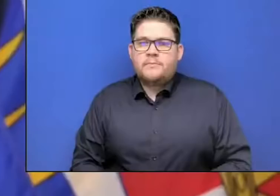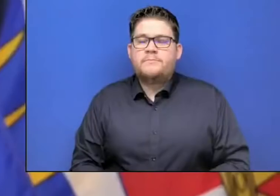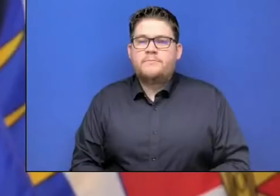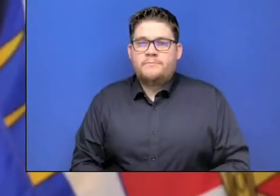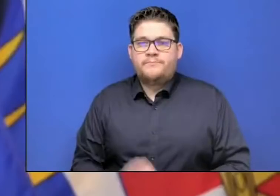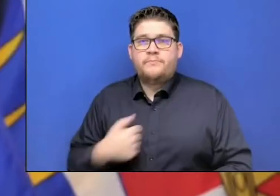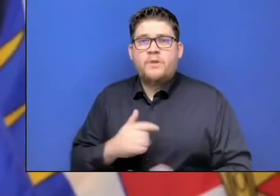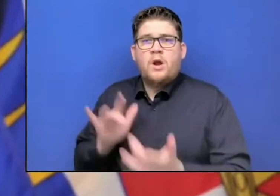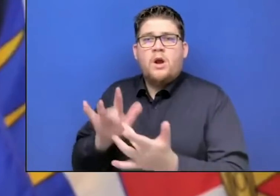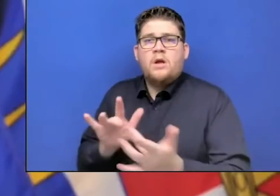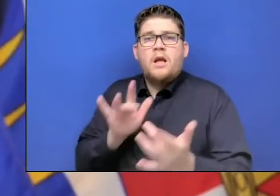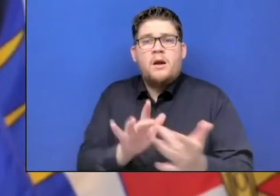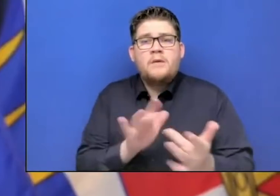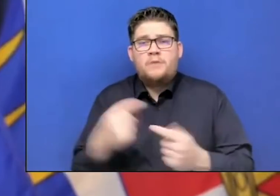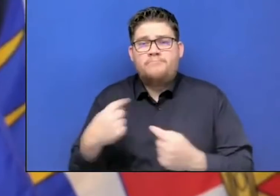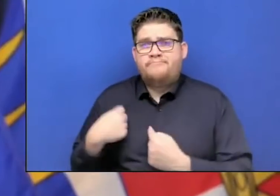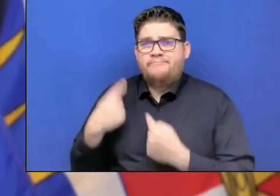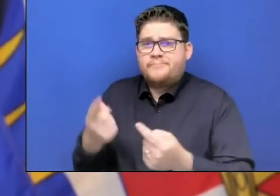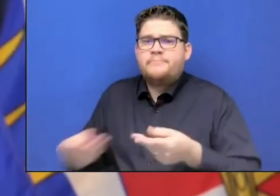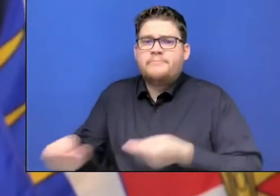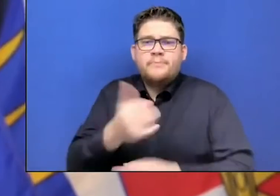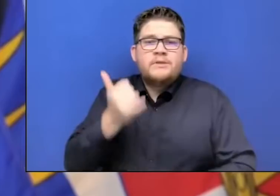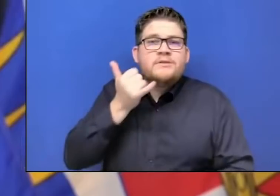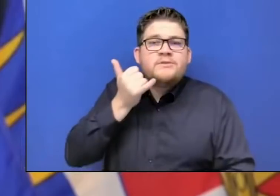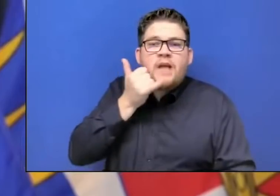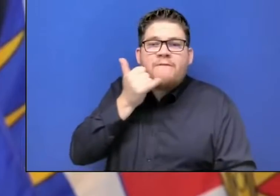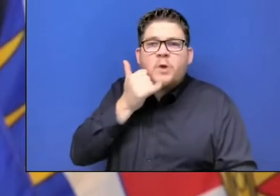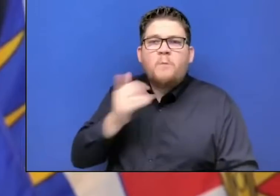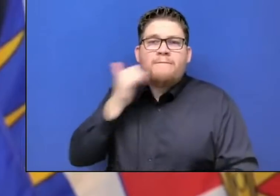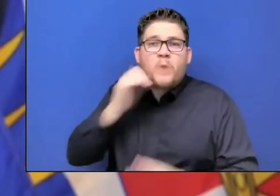so over the last 2 days, I've been able to have